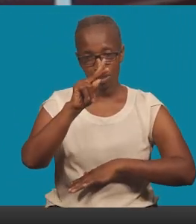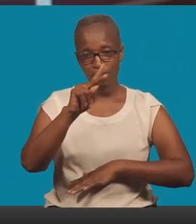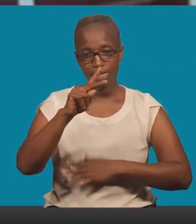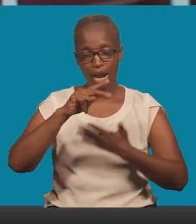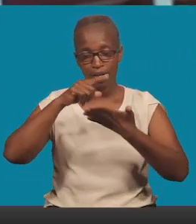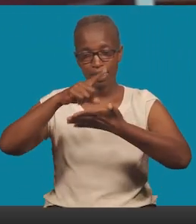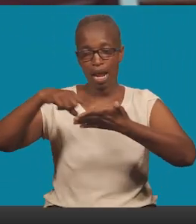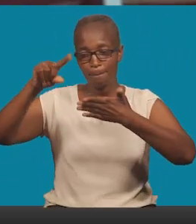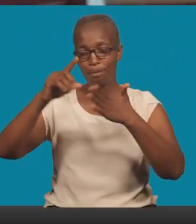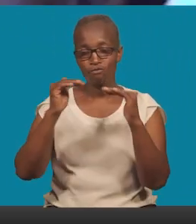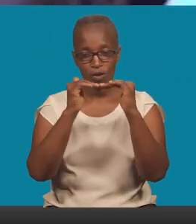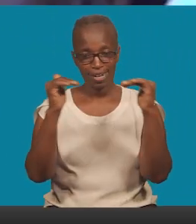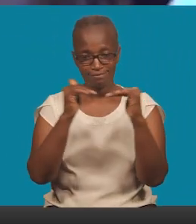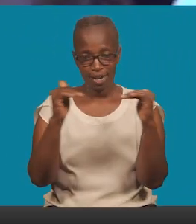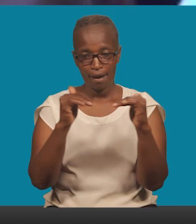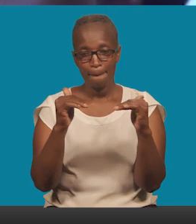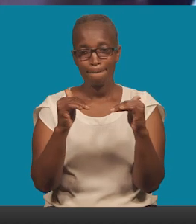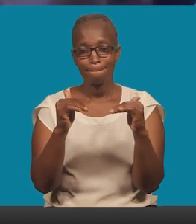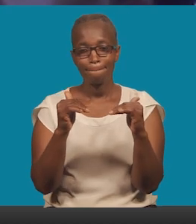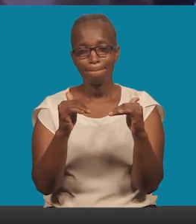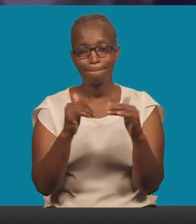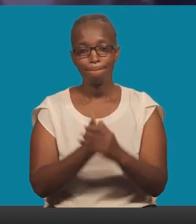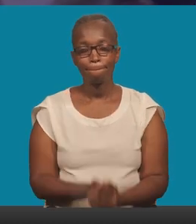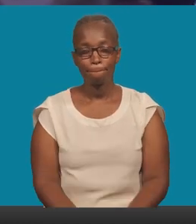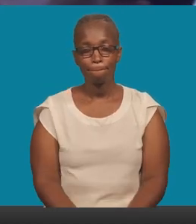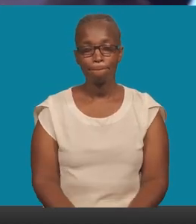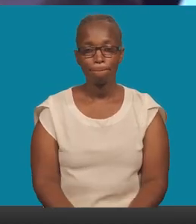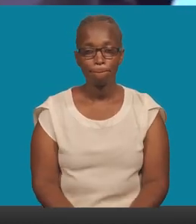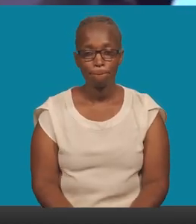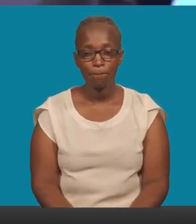is our policy at the board, at the approval level, that we make sure that the stalled projects are finished.